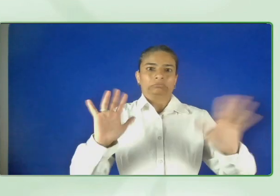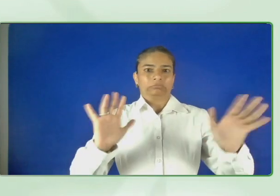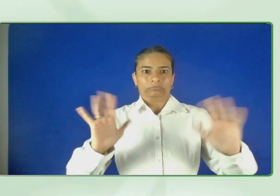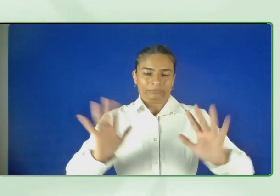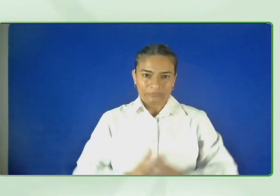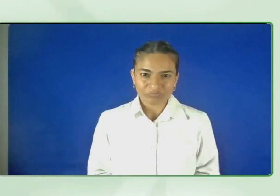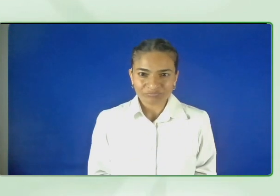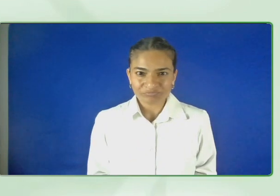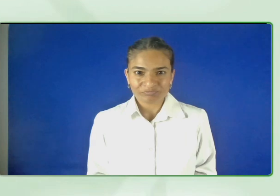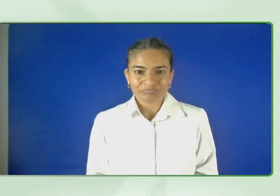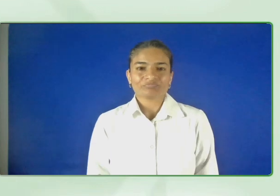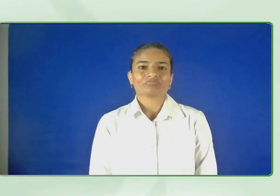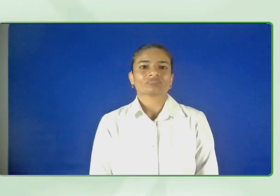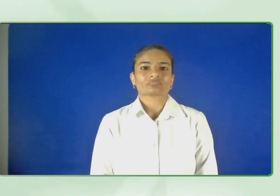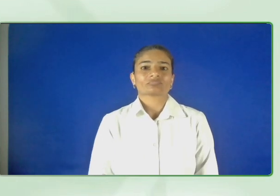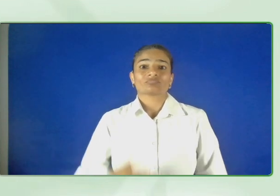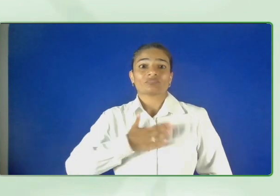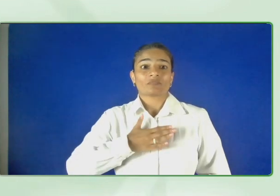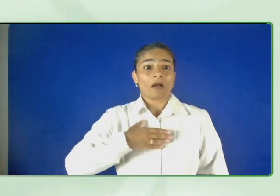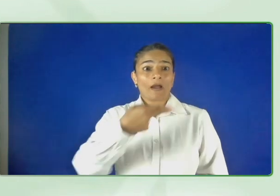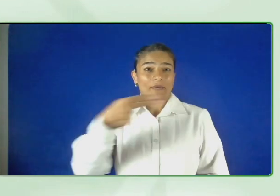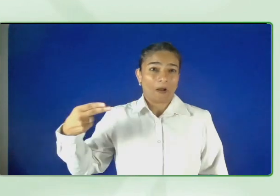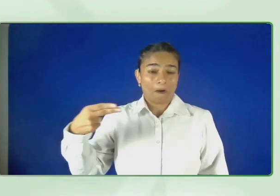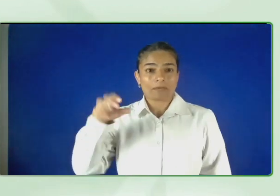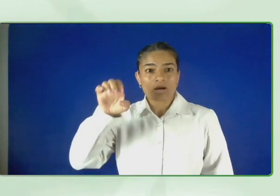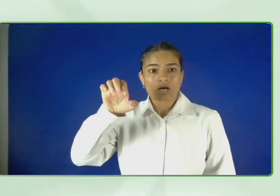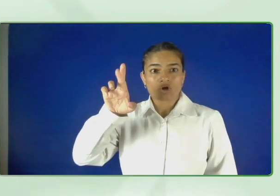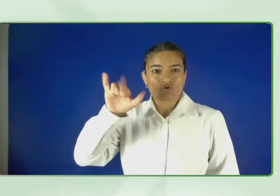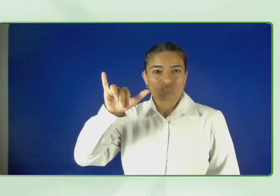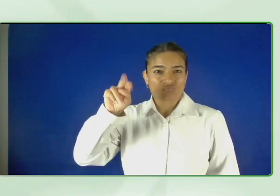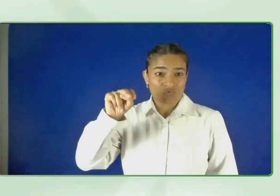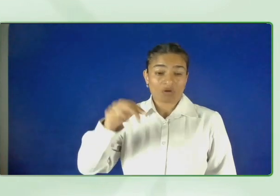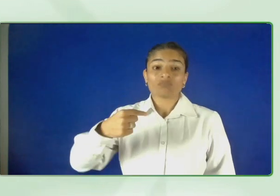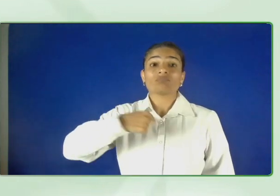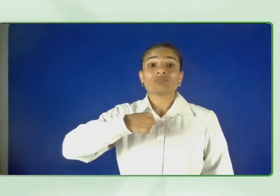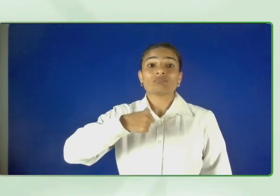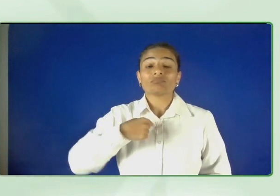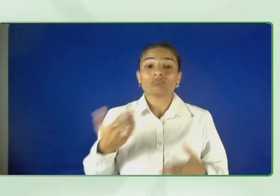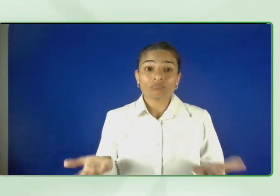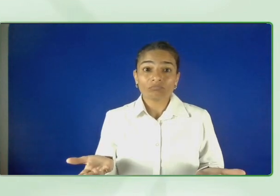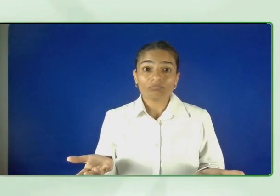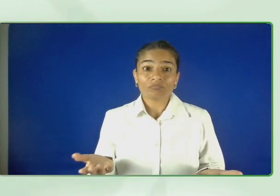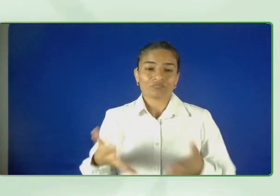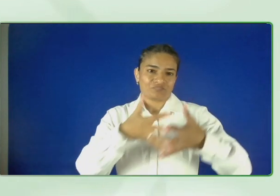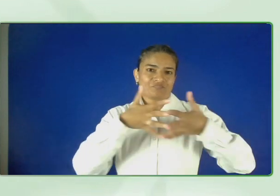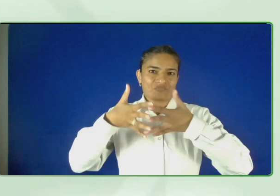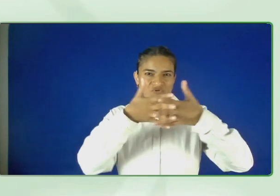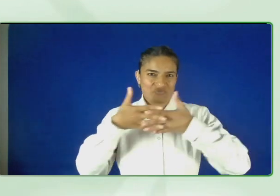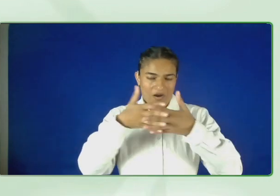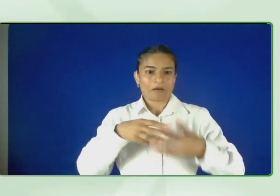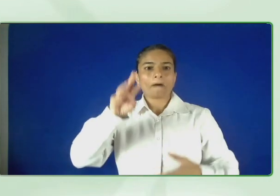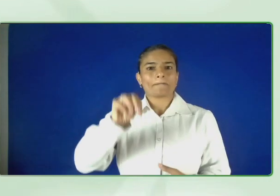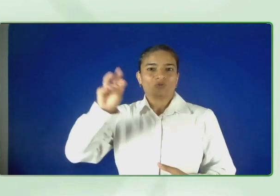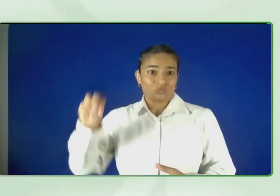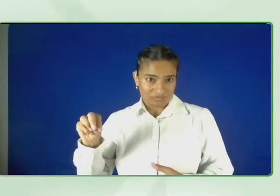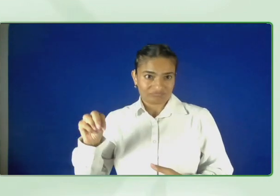My name is Gutzke, and I'm from the U.S. I'm from Minnesota, and I'd like to introduce our